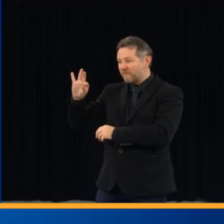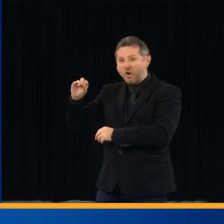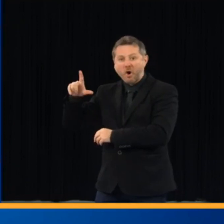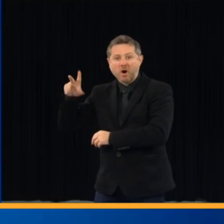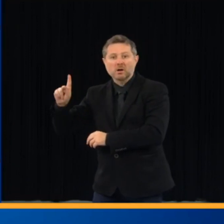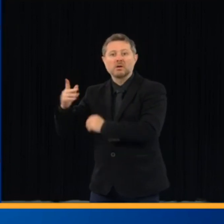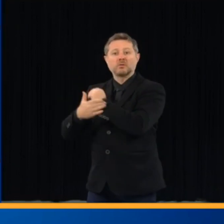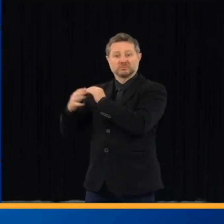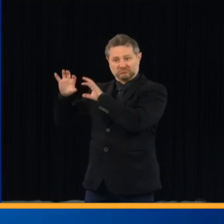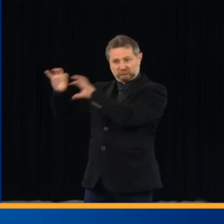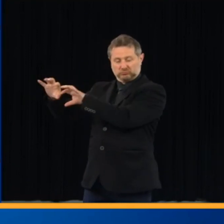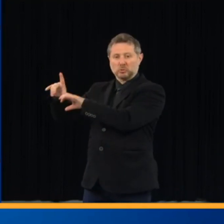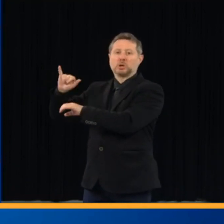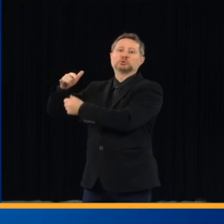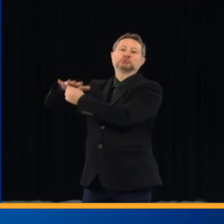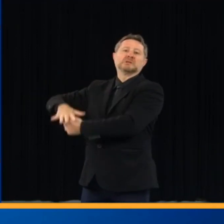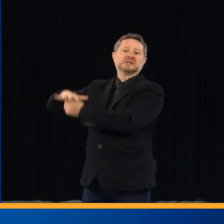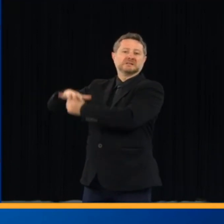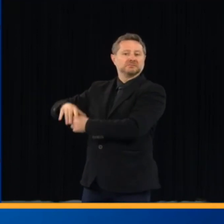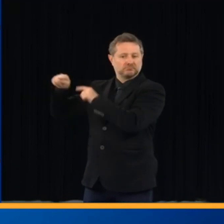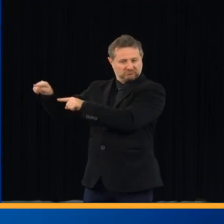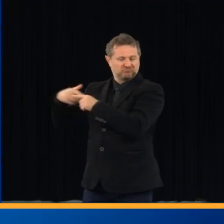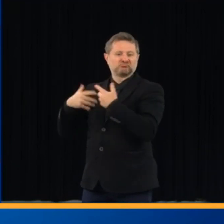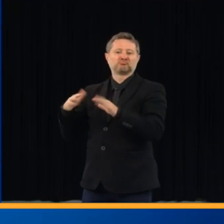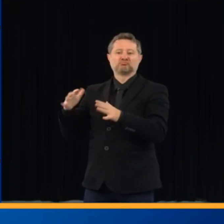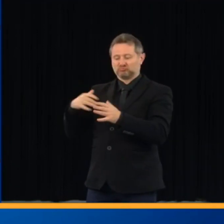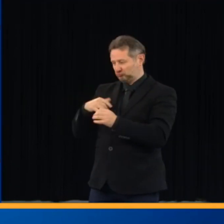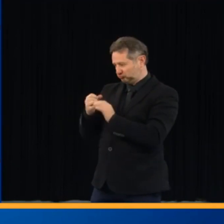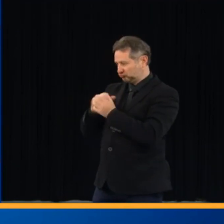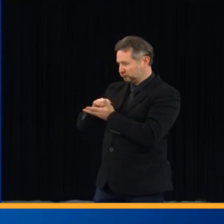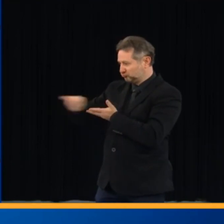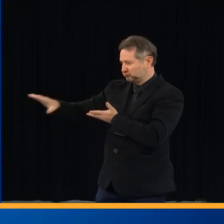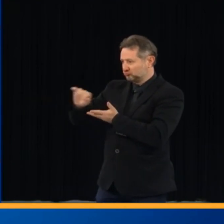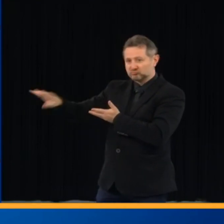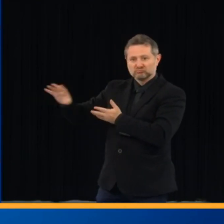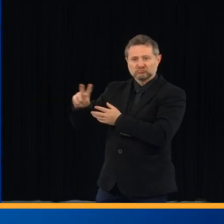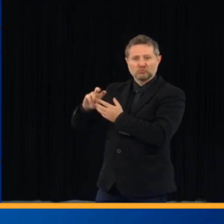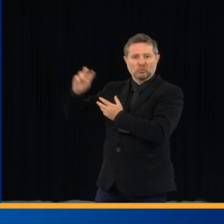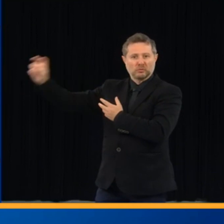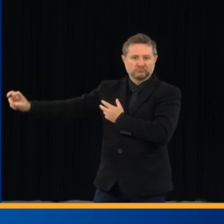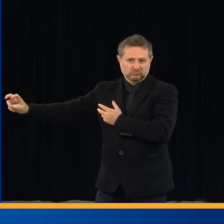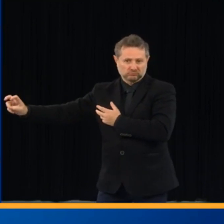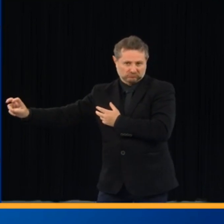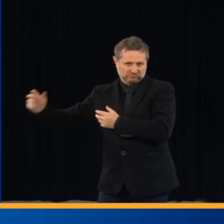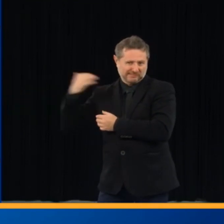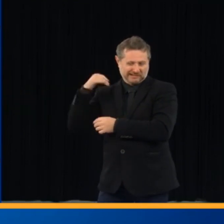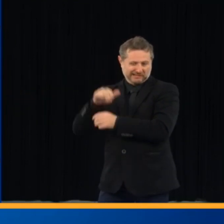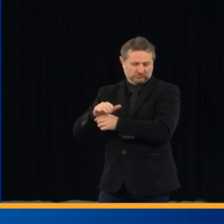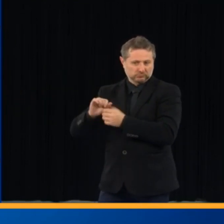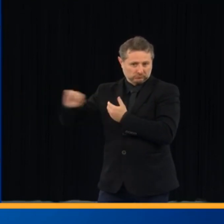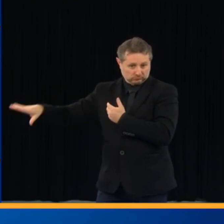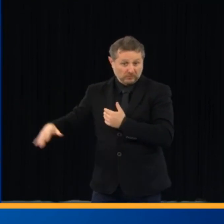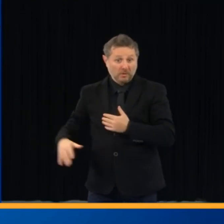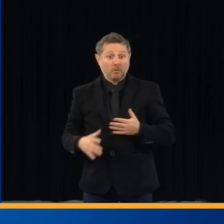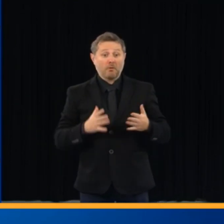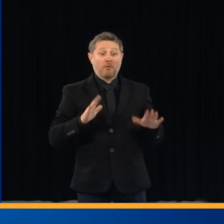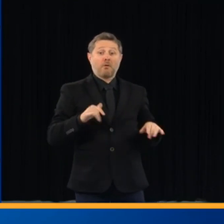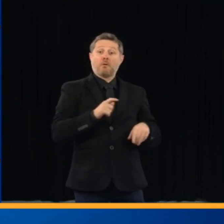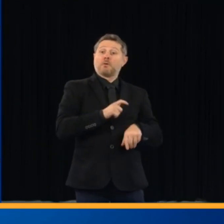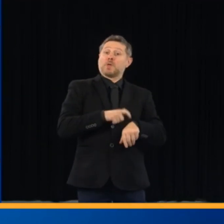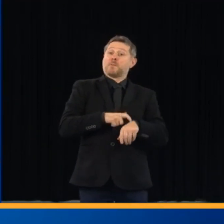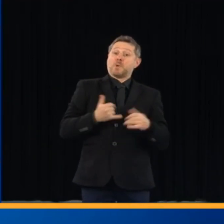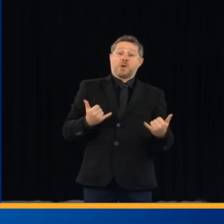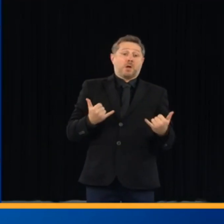we released those ventilators last night. At the current burn rate, we have